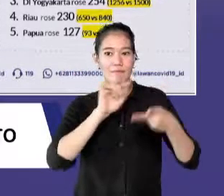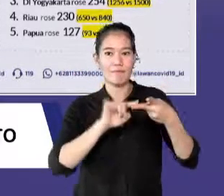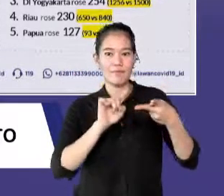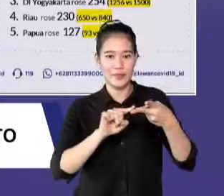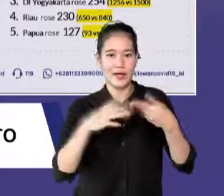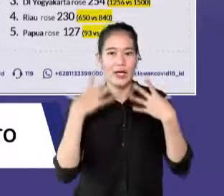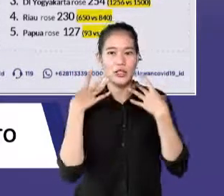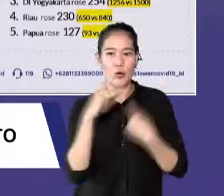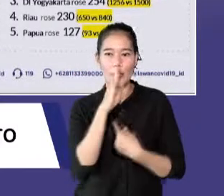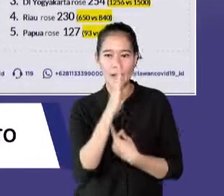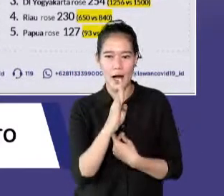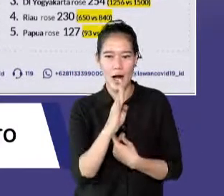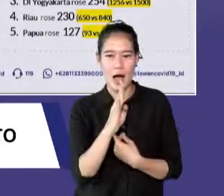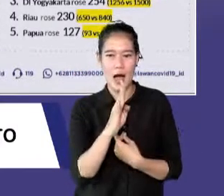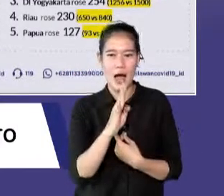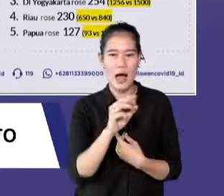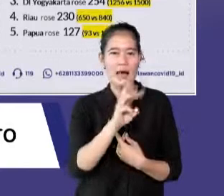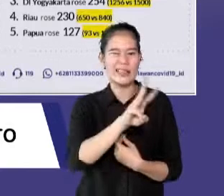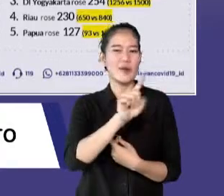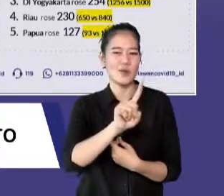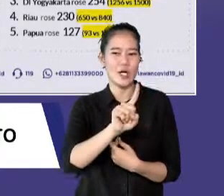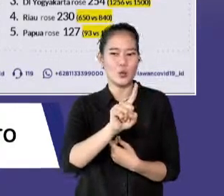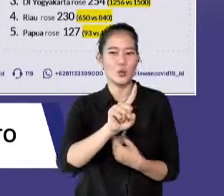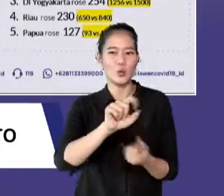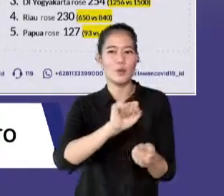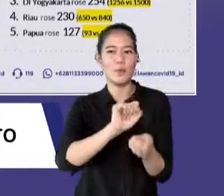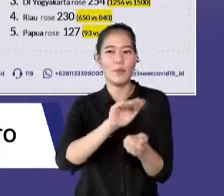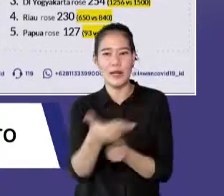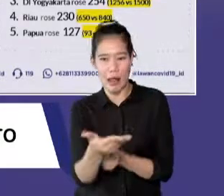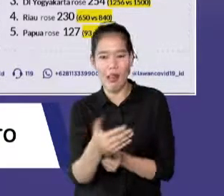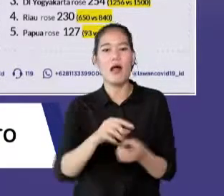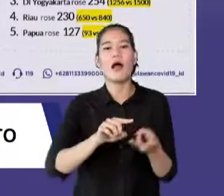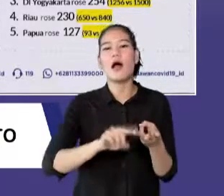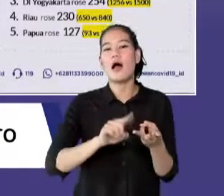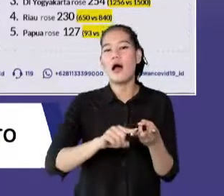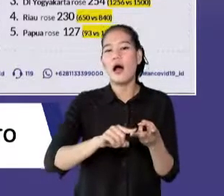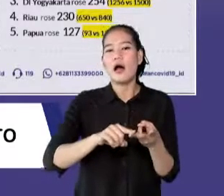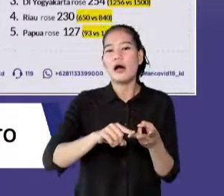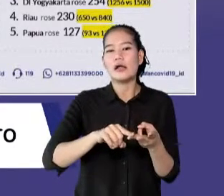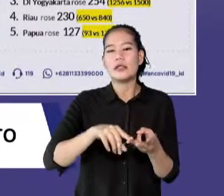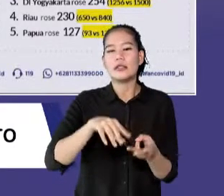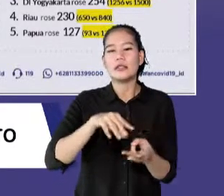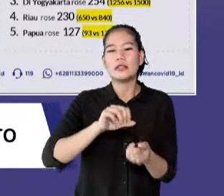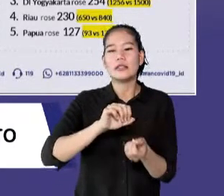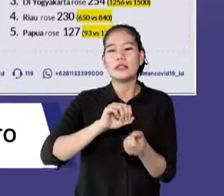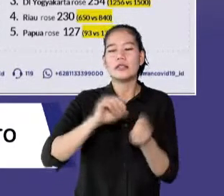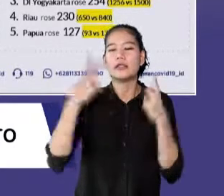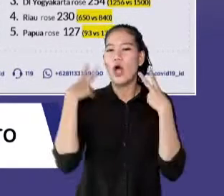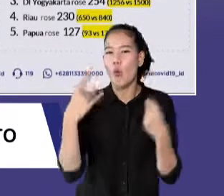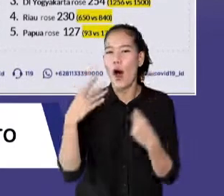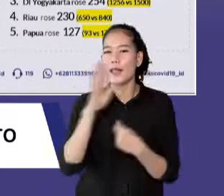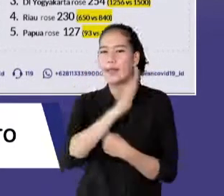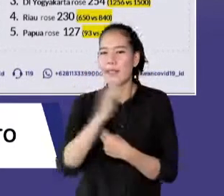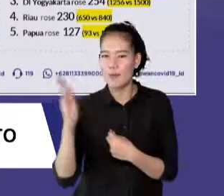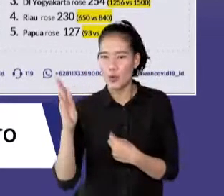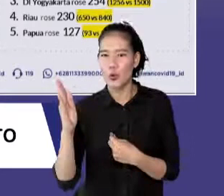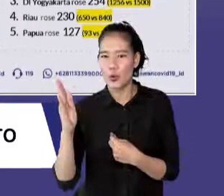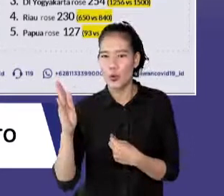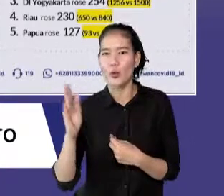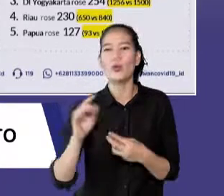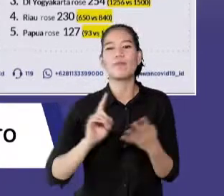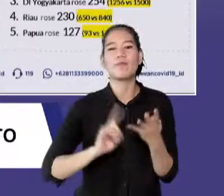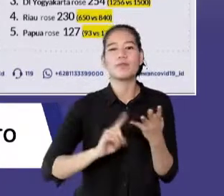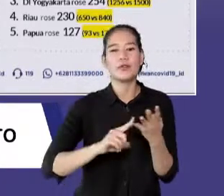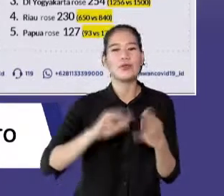Central Java by 31 deaths, and East Java by 13 deaths, Riau by